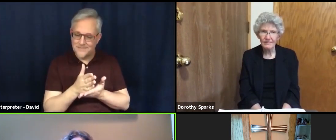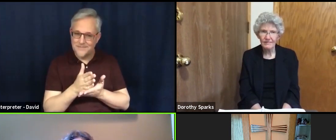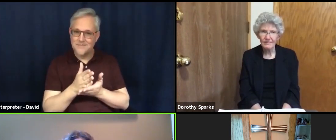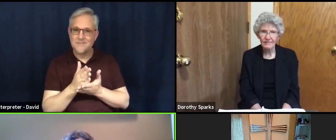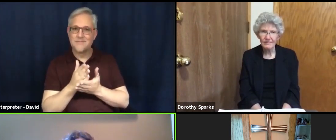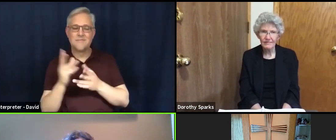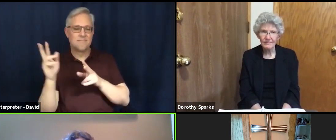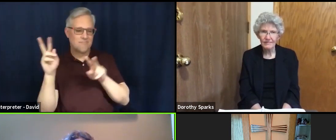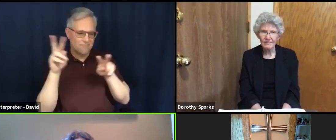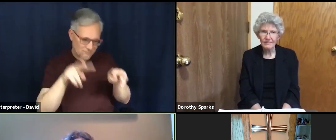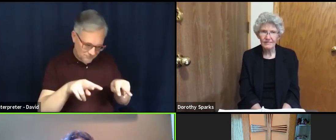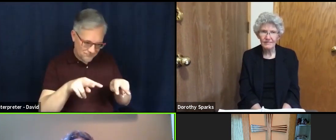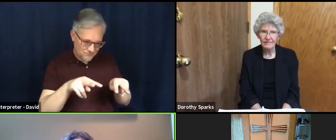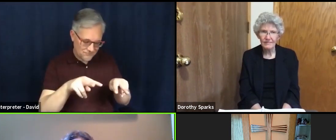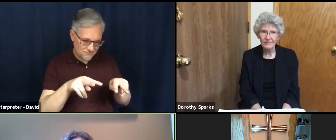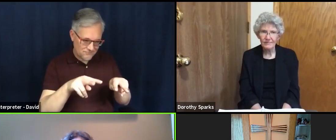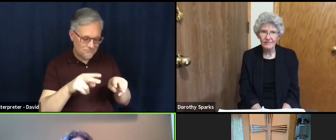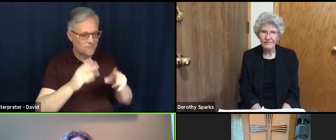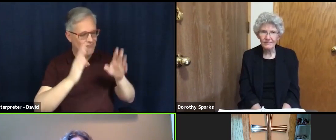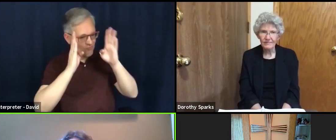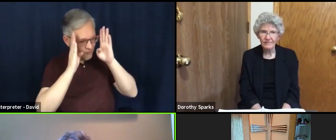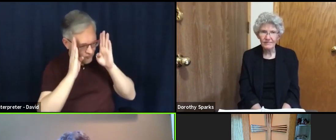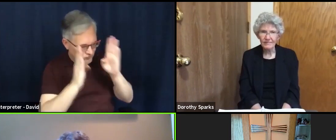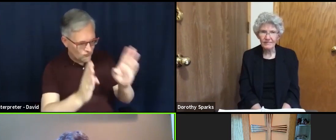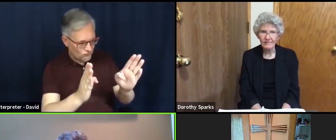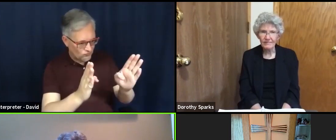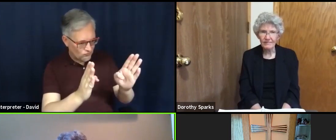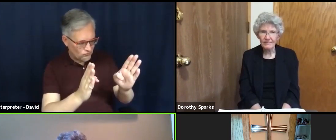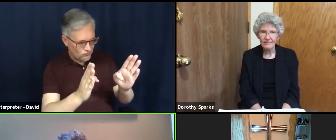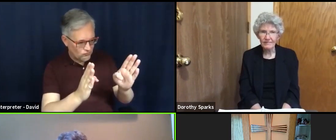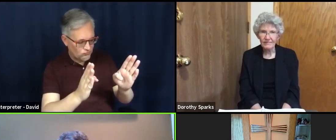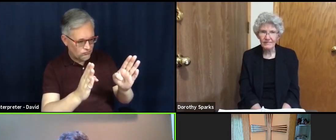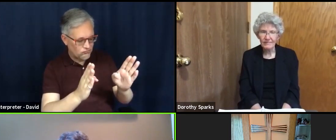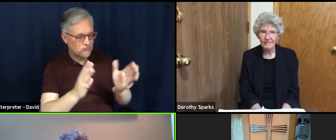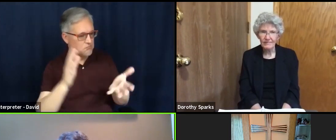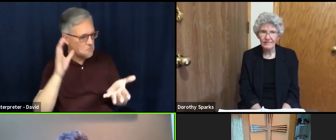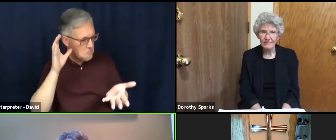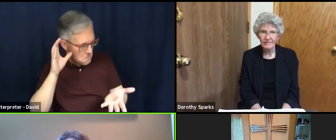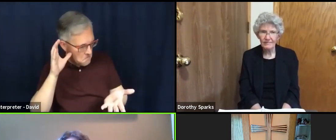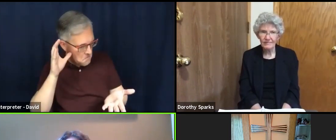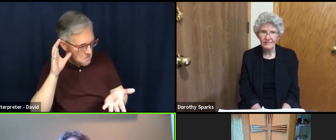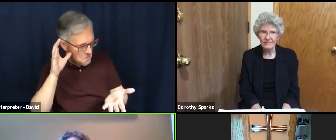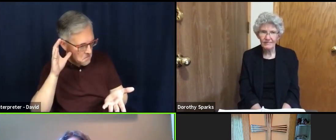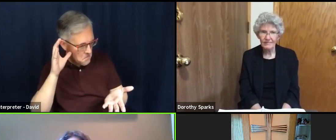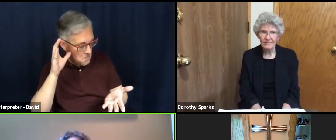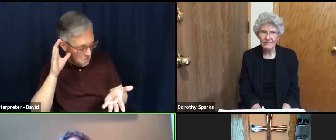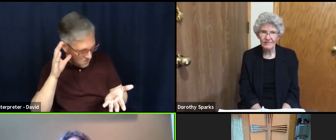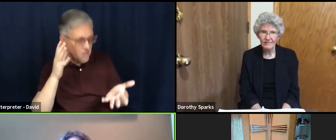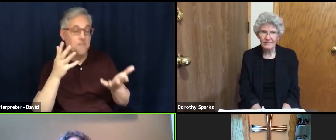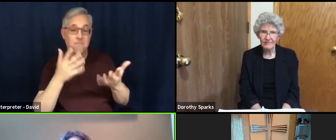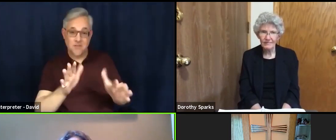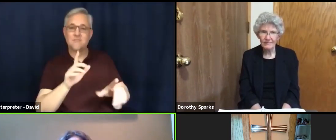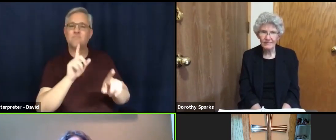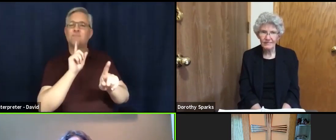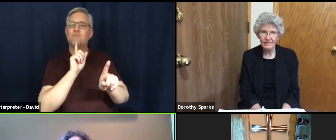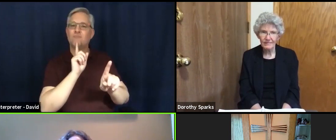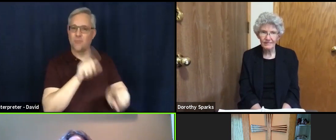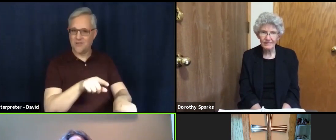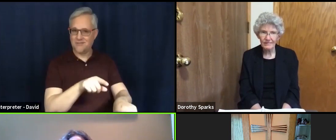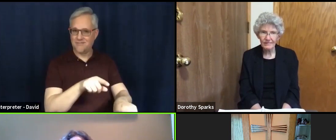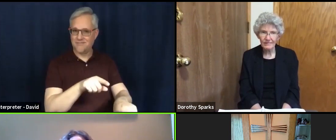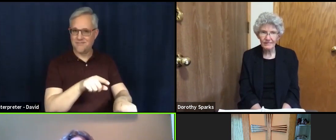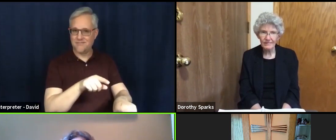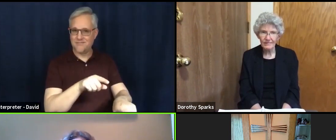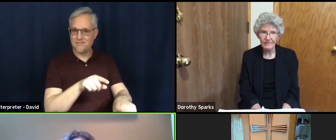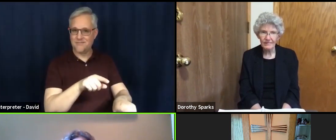They listened. And they responded. they